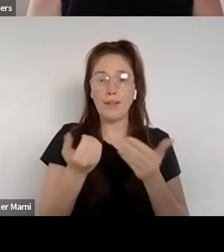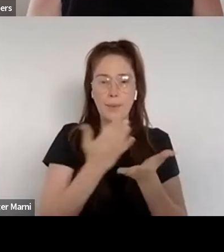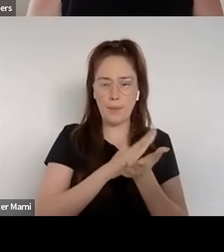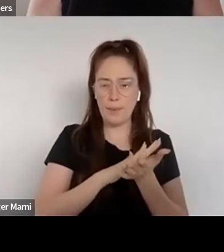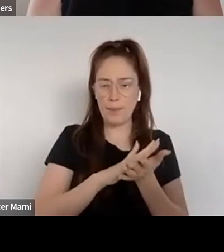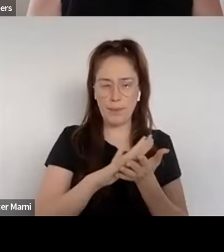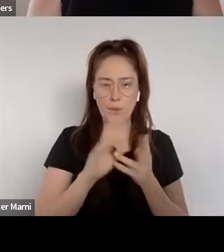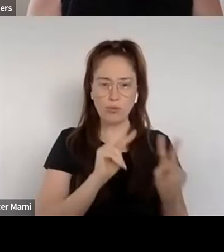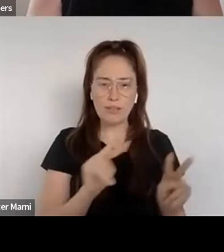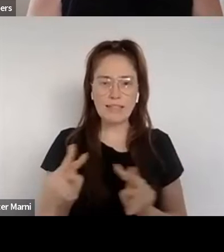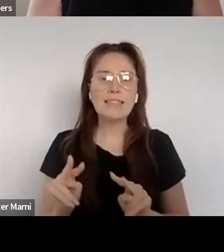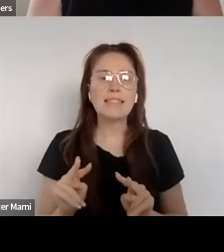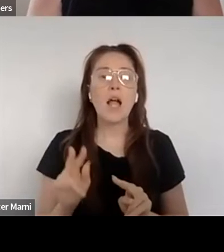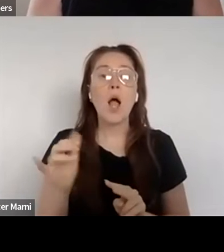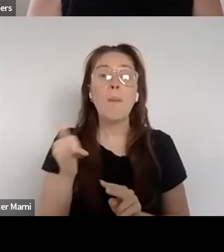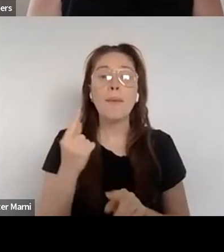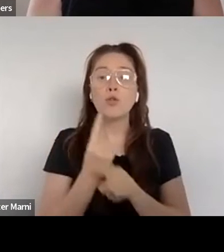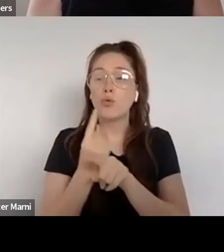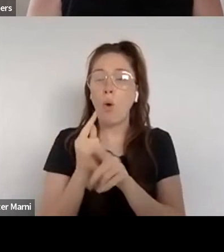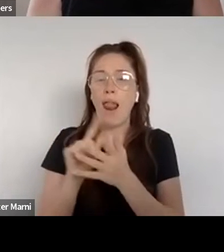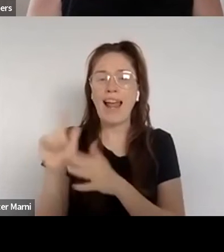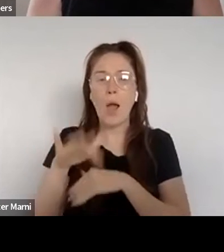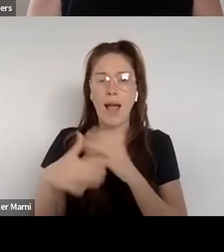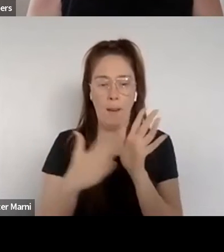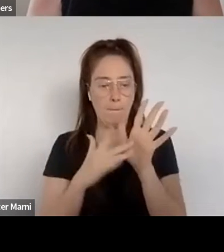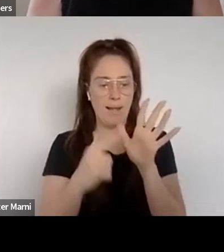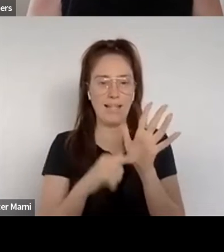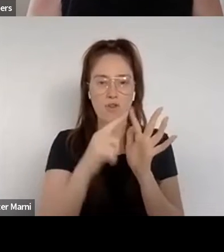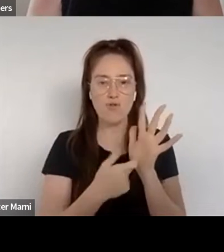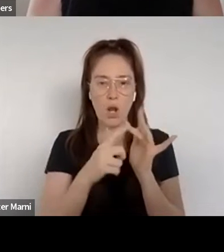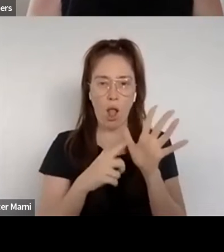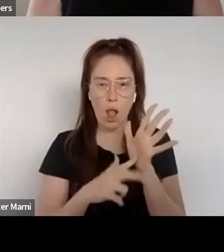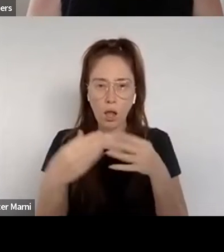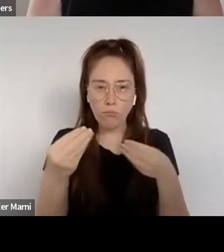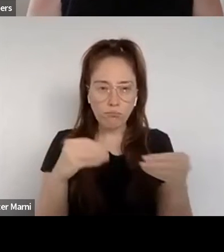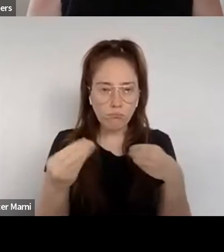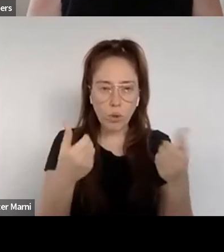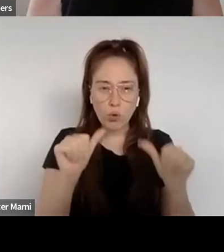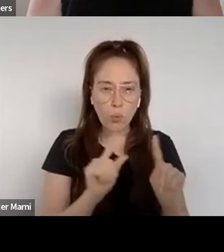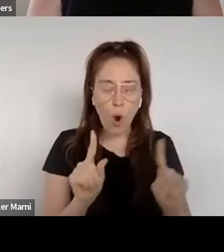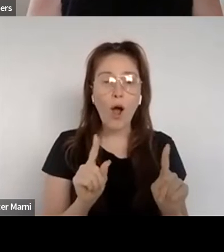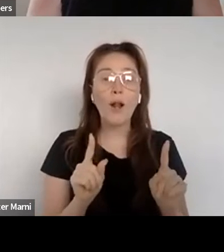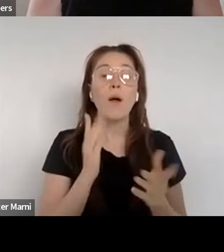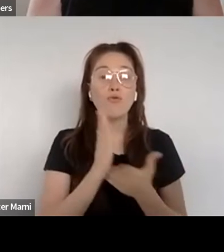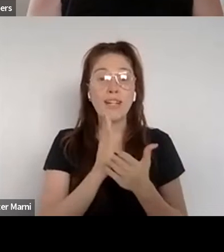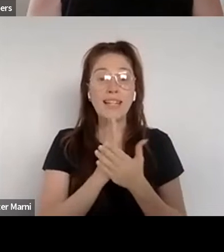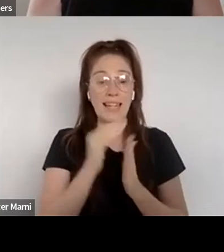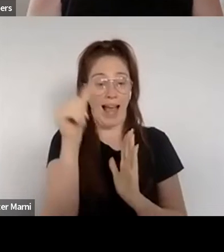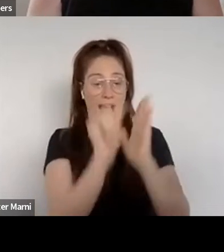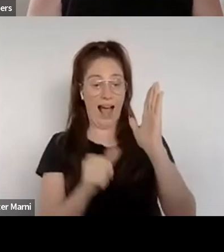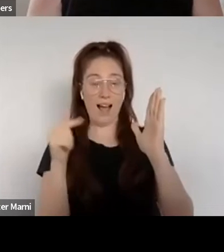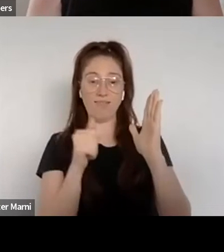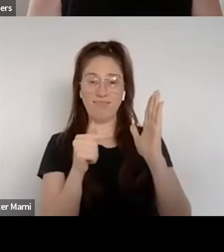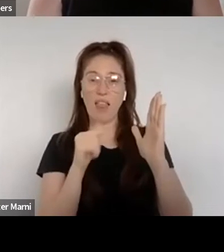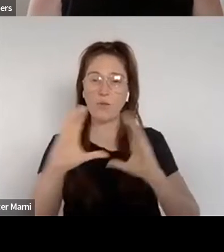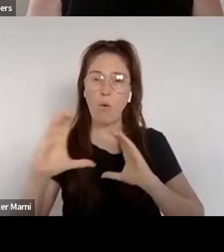can elaborate a little bit on the materials. But I guess what I see there is that art itself is the conversation. So